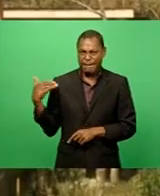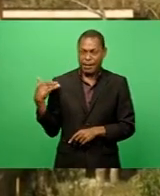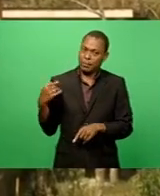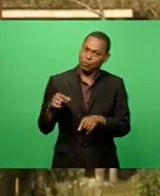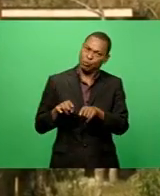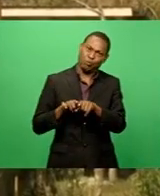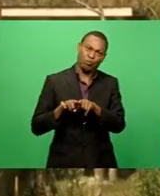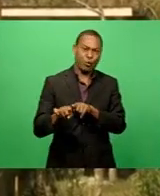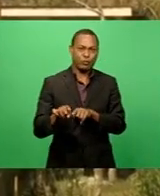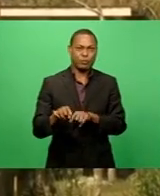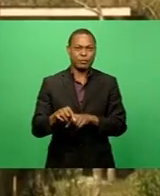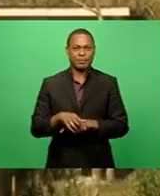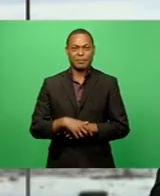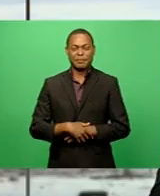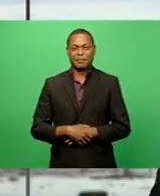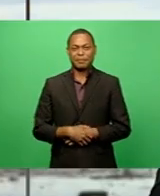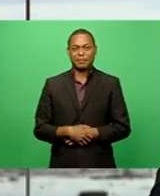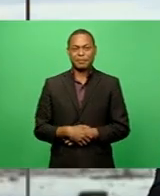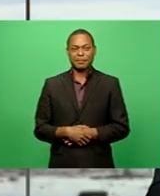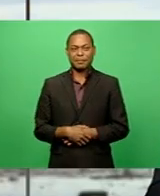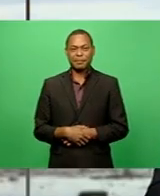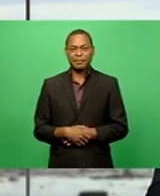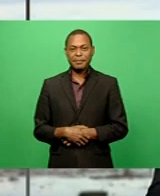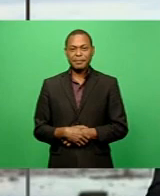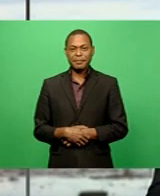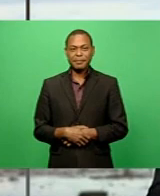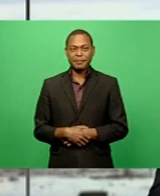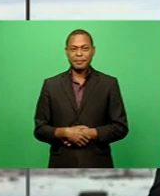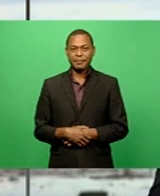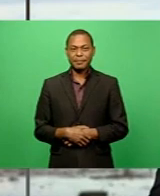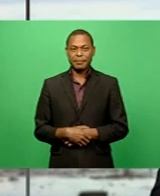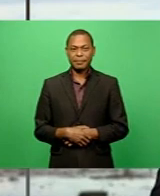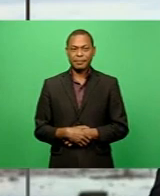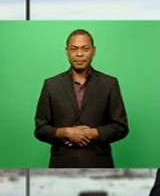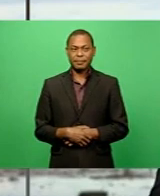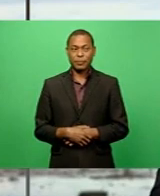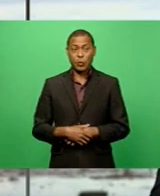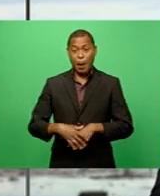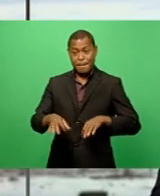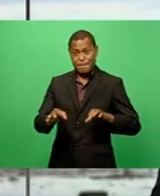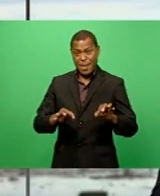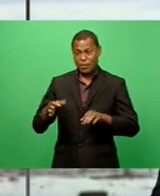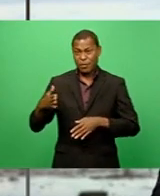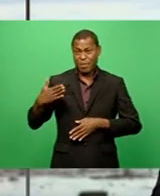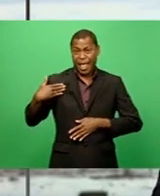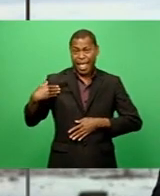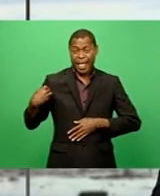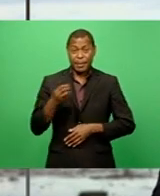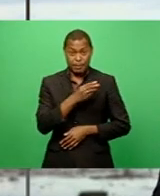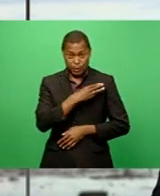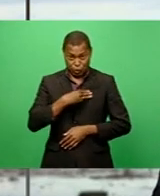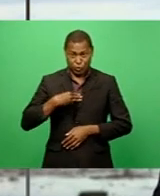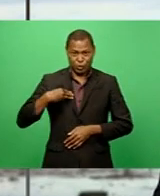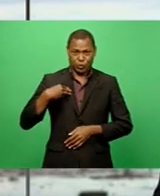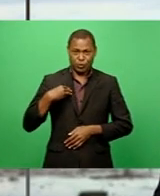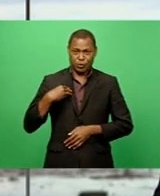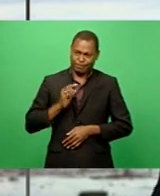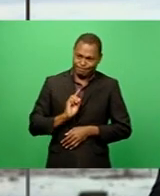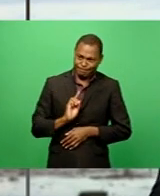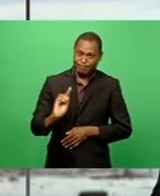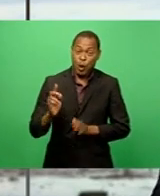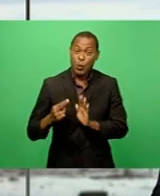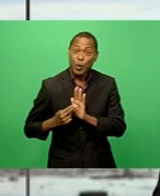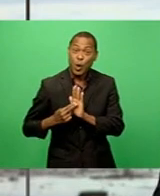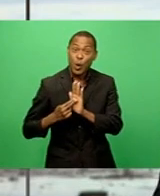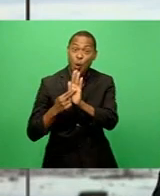Kureitan Dulalar, FBC News. Logistics officers from the Health Ministry have been deployed to the Northern Division with supplies